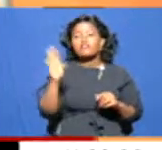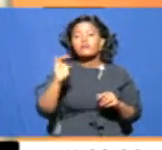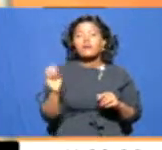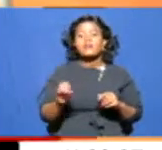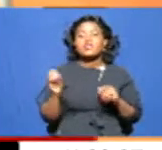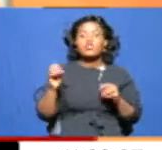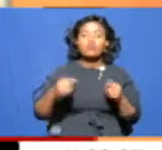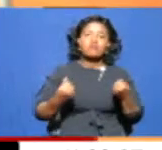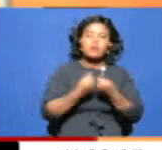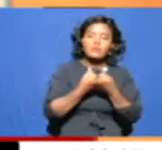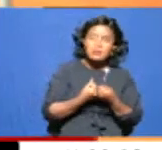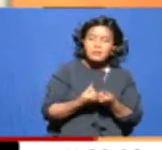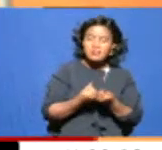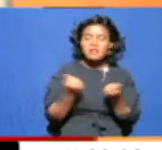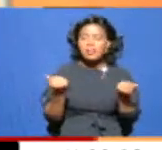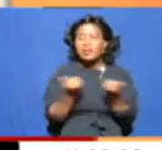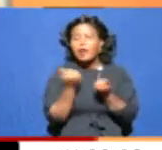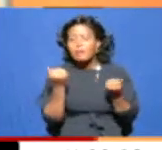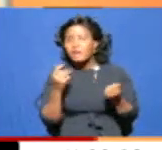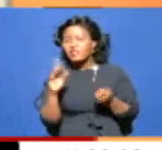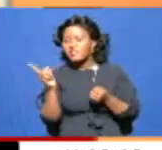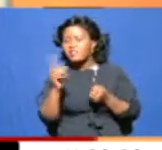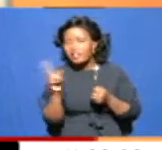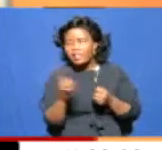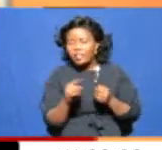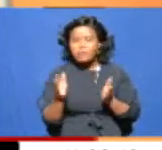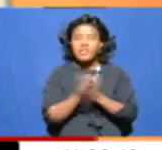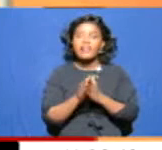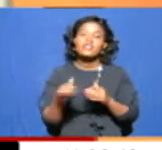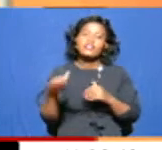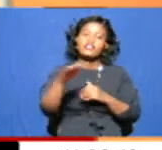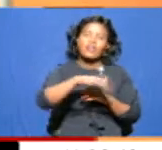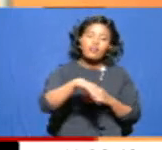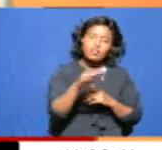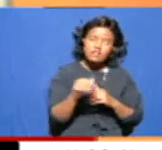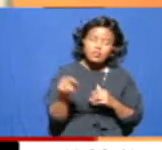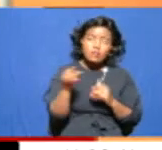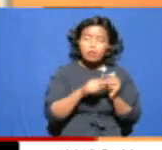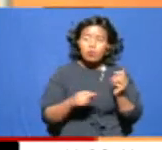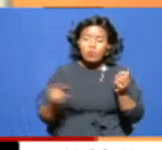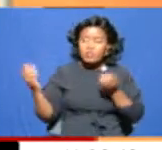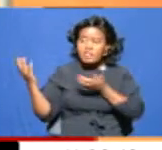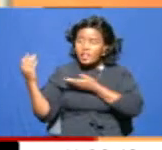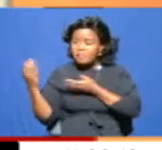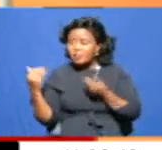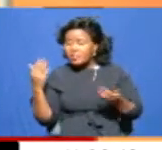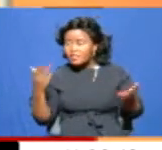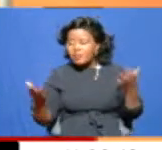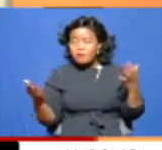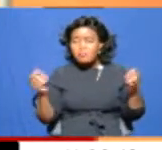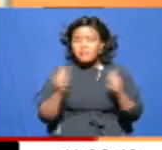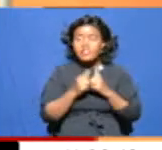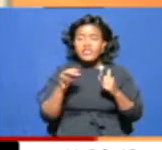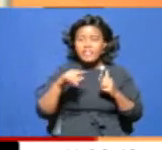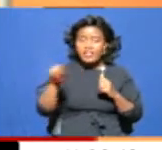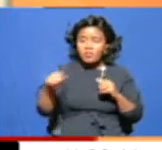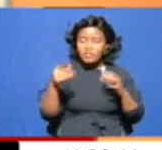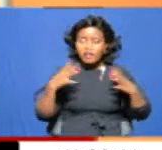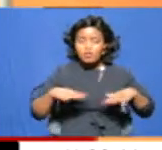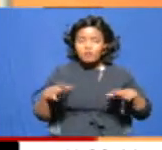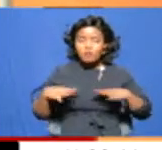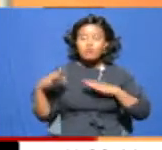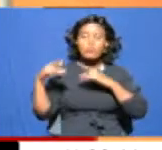around maybe Nairobi and its environs, whereby we used to expect that people will at least, as you say, 10,000 people will attend a Gor Mahia match